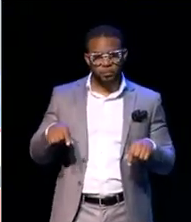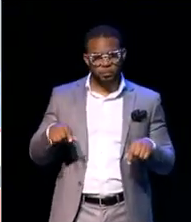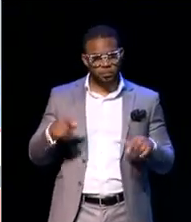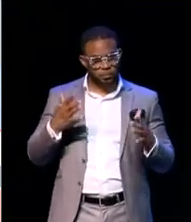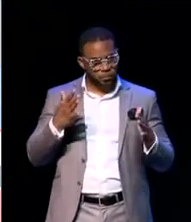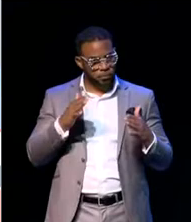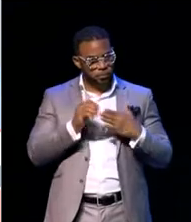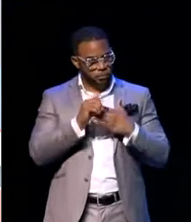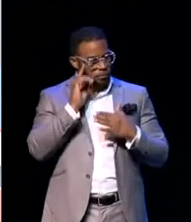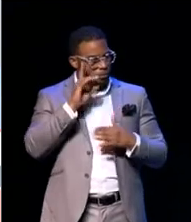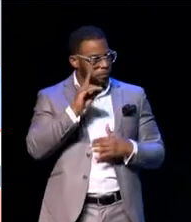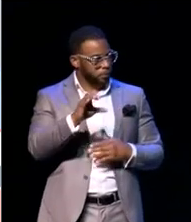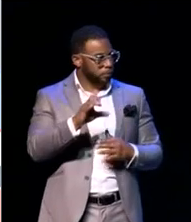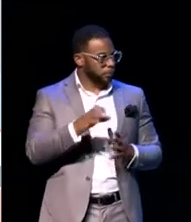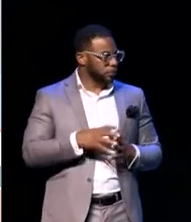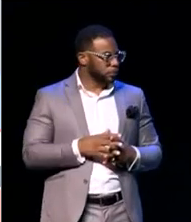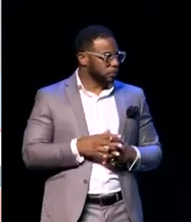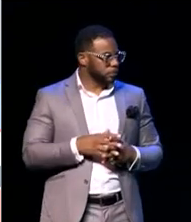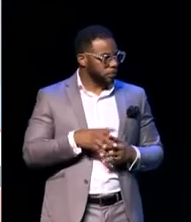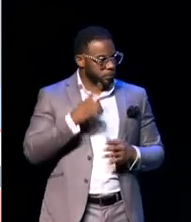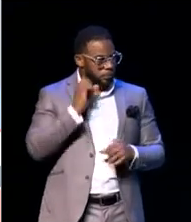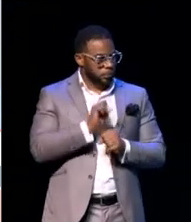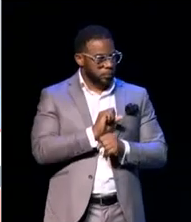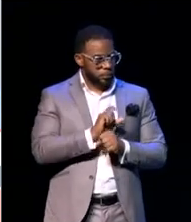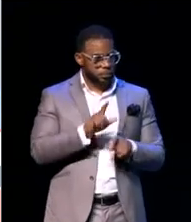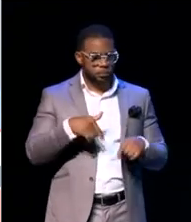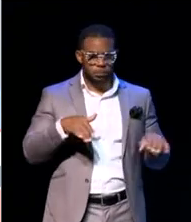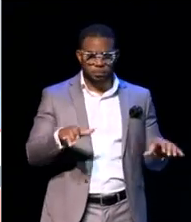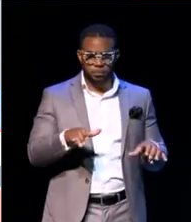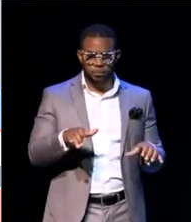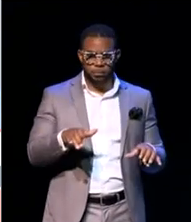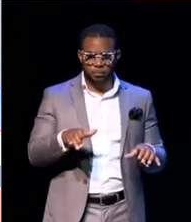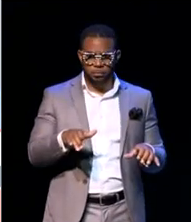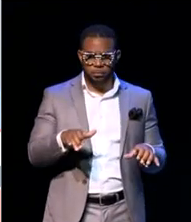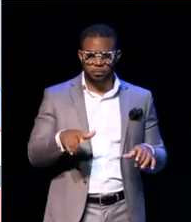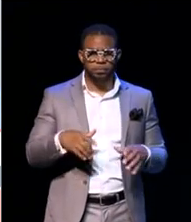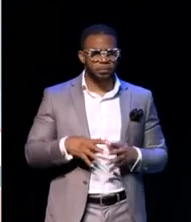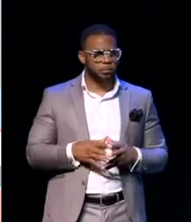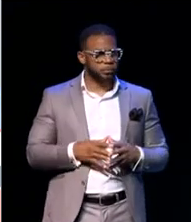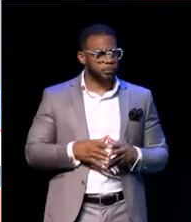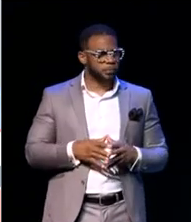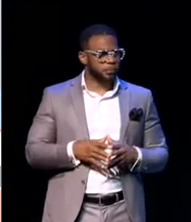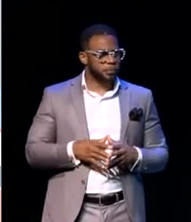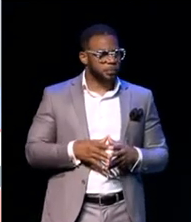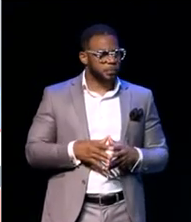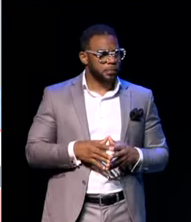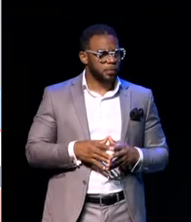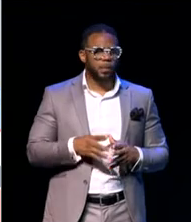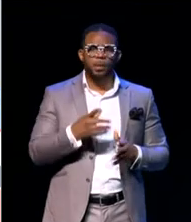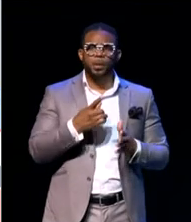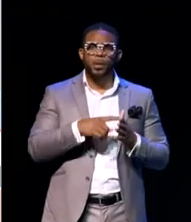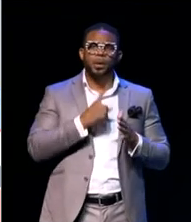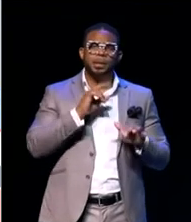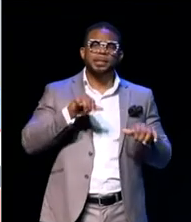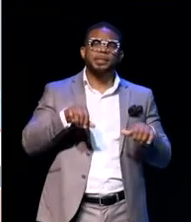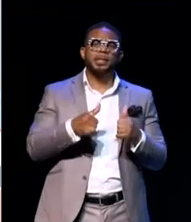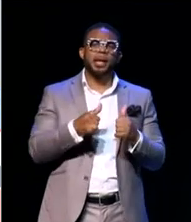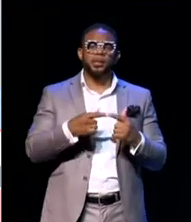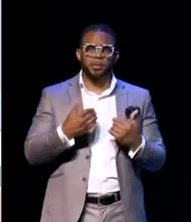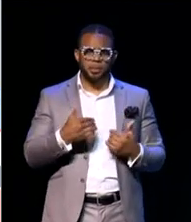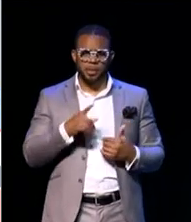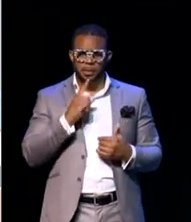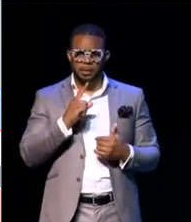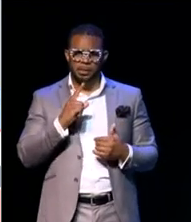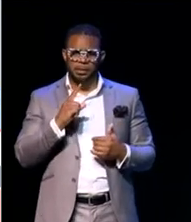the leadership of the District of Columbia for the work that's been done thus far. What is a challenge to me